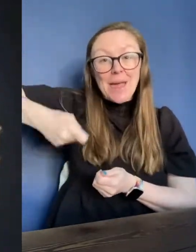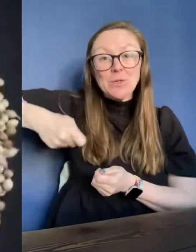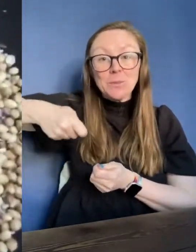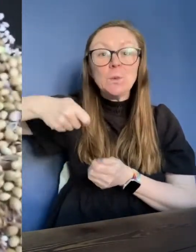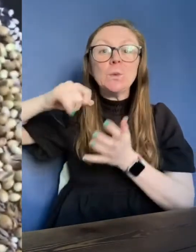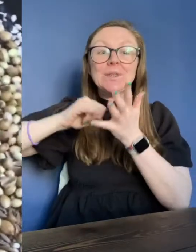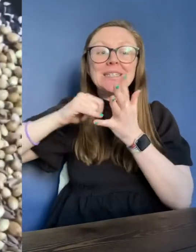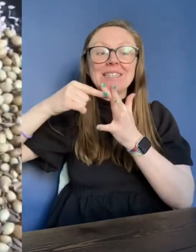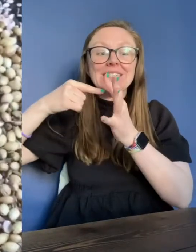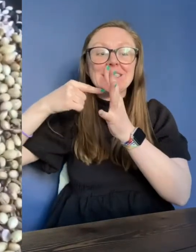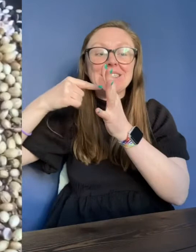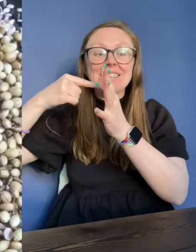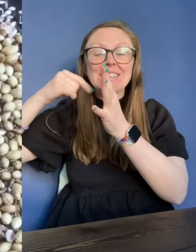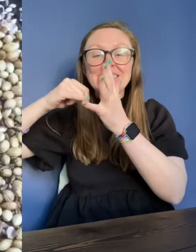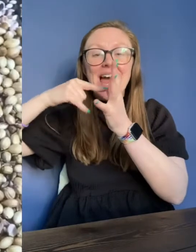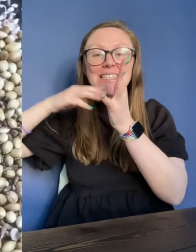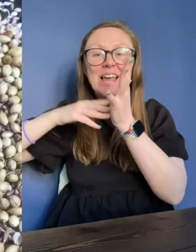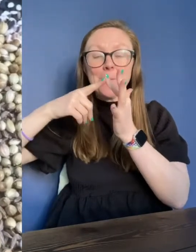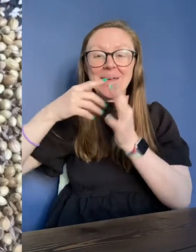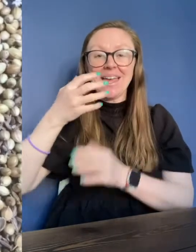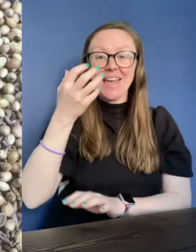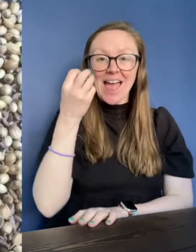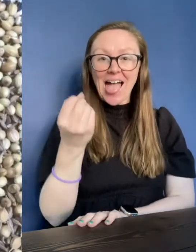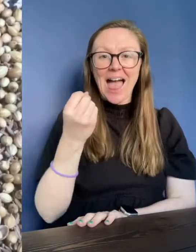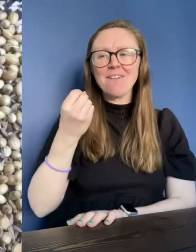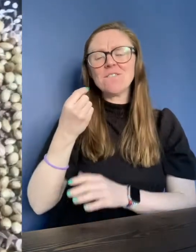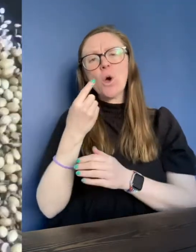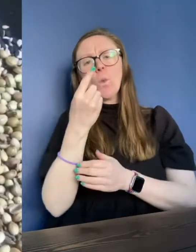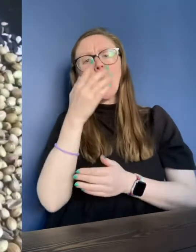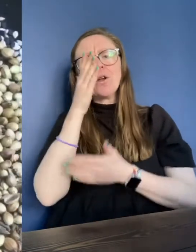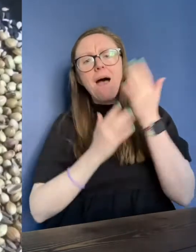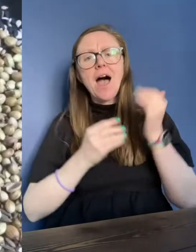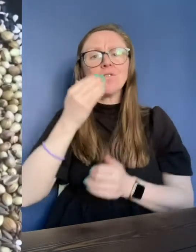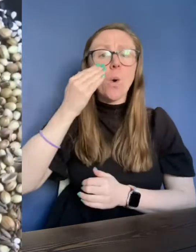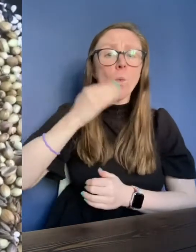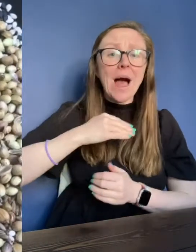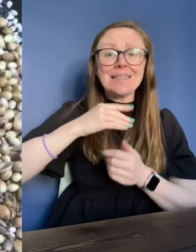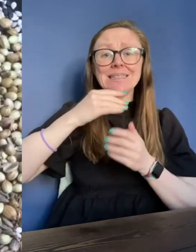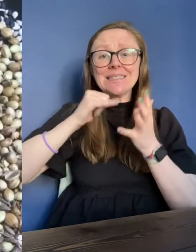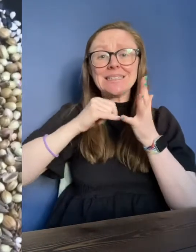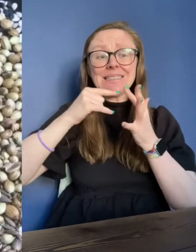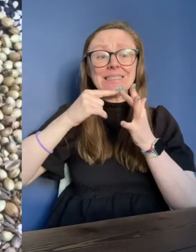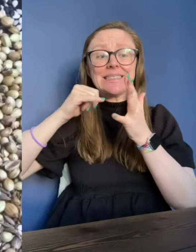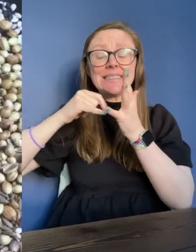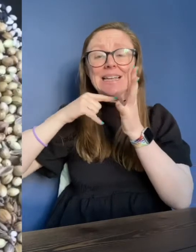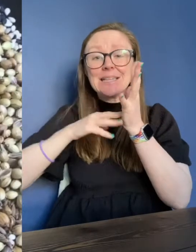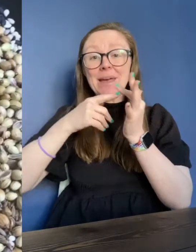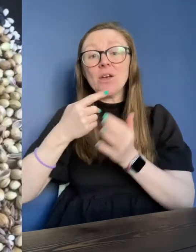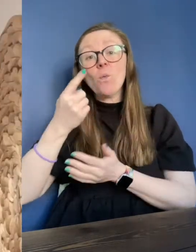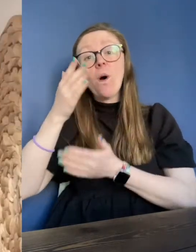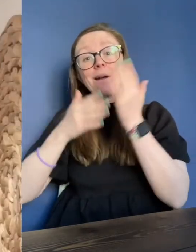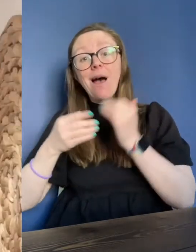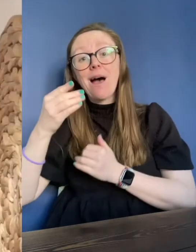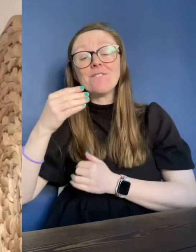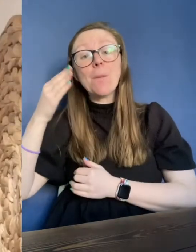got 1.5 tablespoons of white sesame and 1/2 tablespoon of black sesame, just for interest. There's